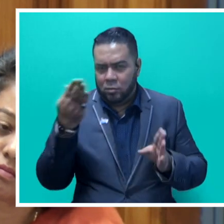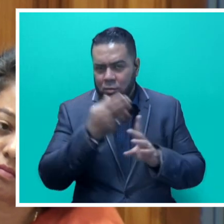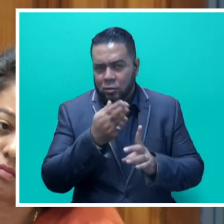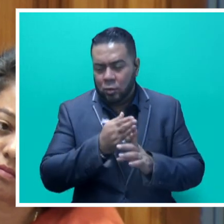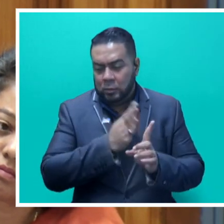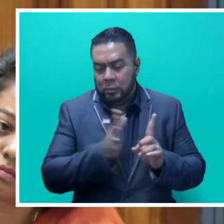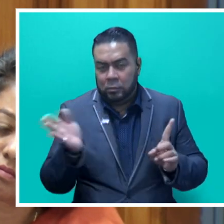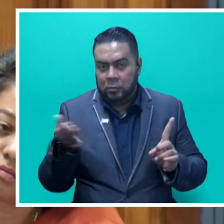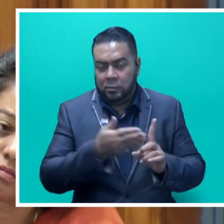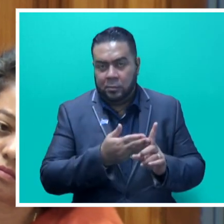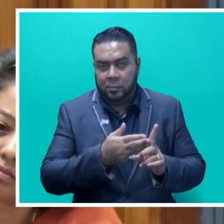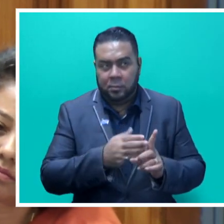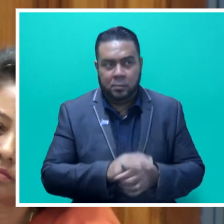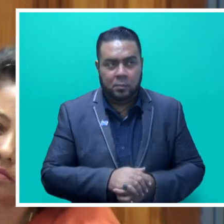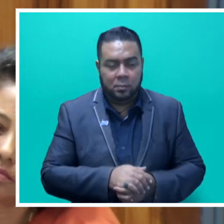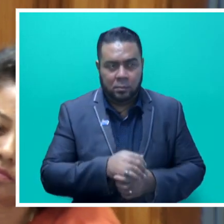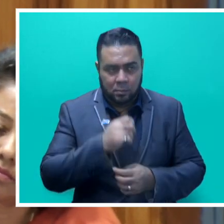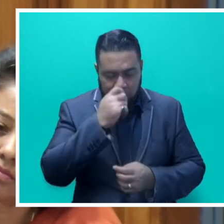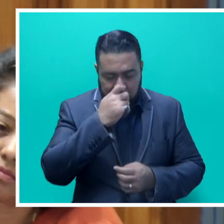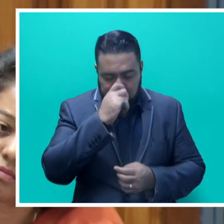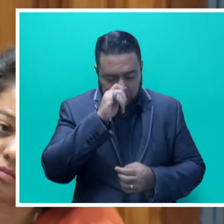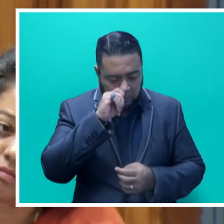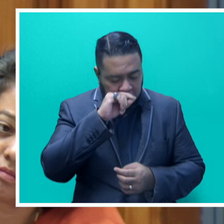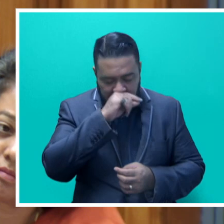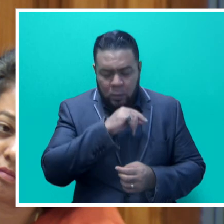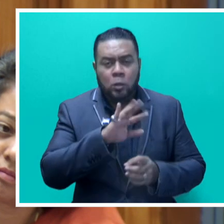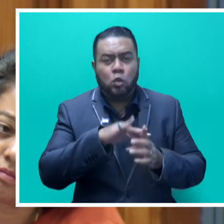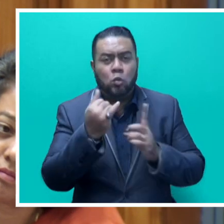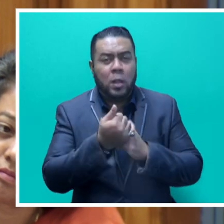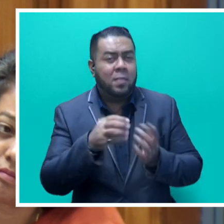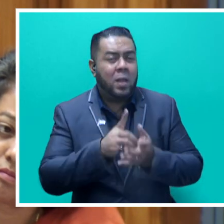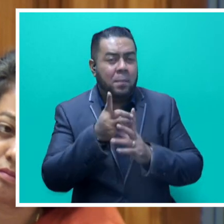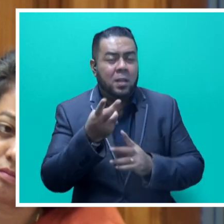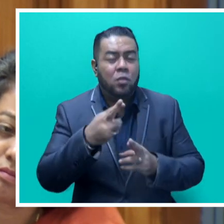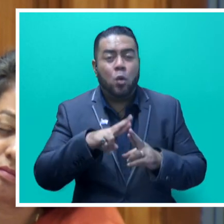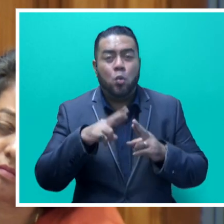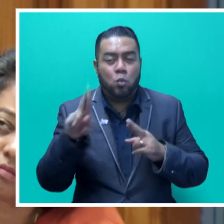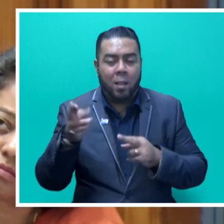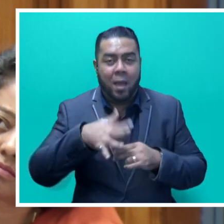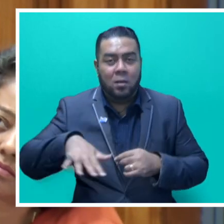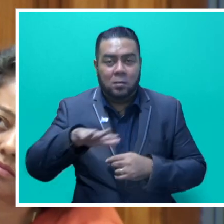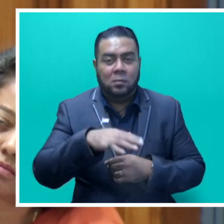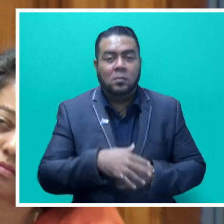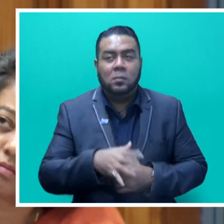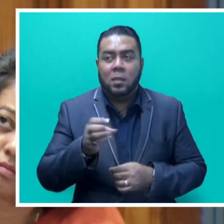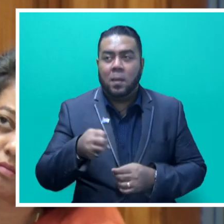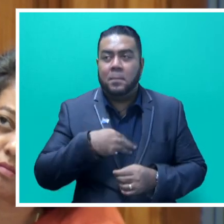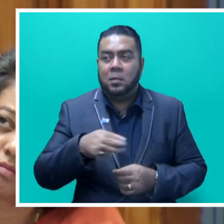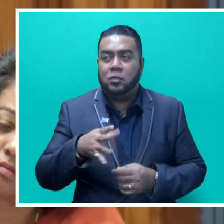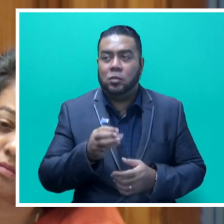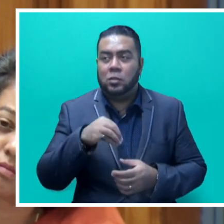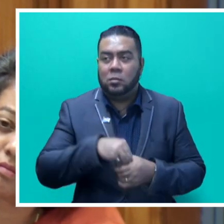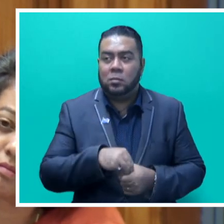the nature of economics and social development in the rural areas. On the same note, the Ministry will play a lead